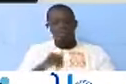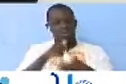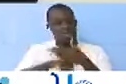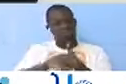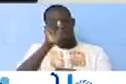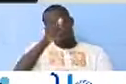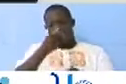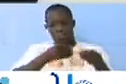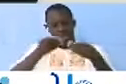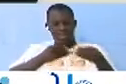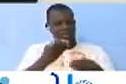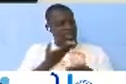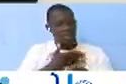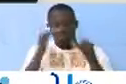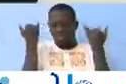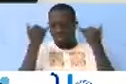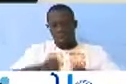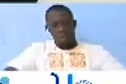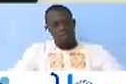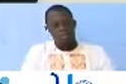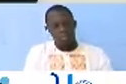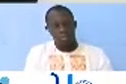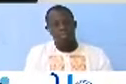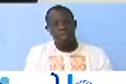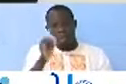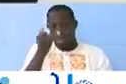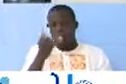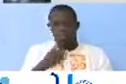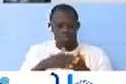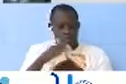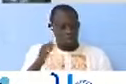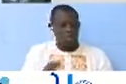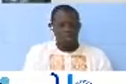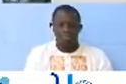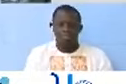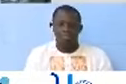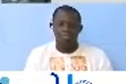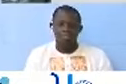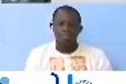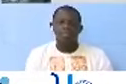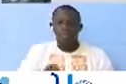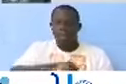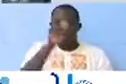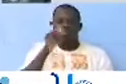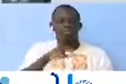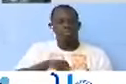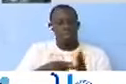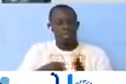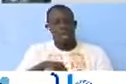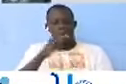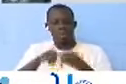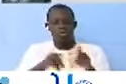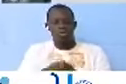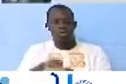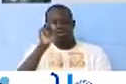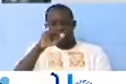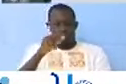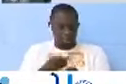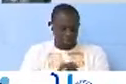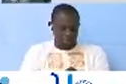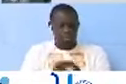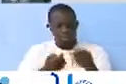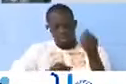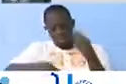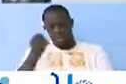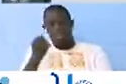anarna ke bulfo balti la julayakono. Bagre? Yes, very much. And this was in relation to your sheep selling business.